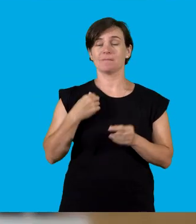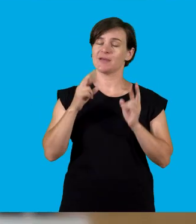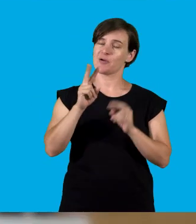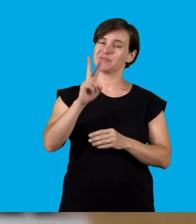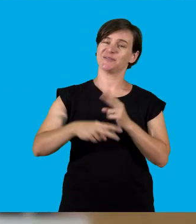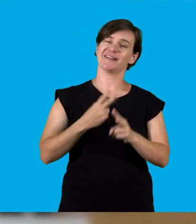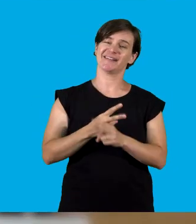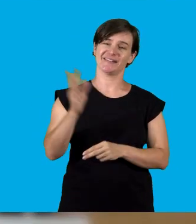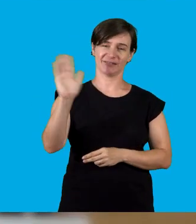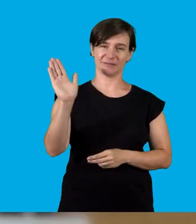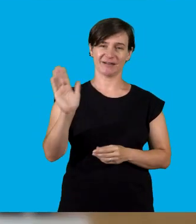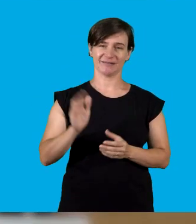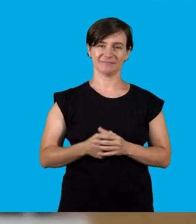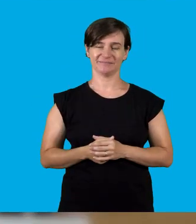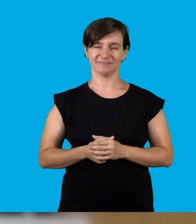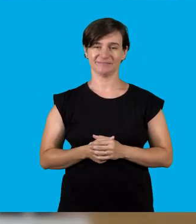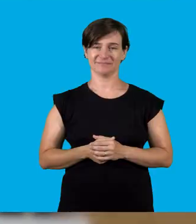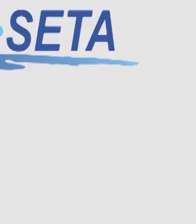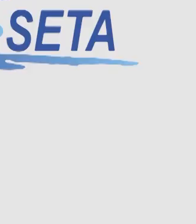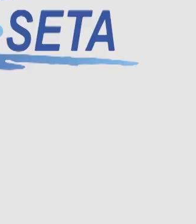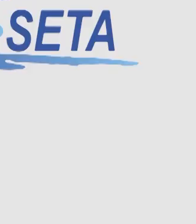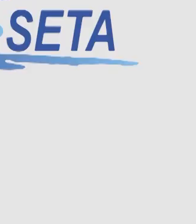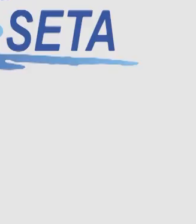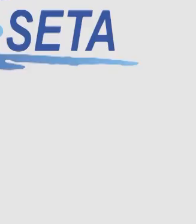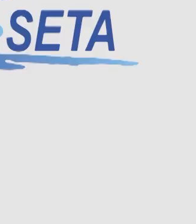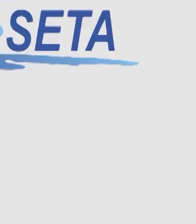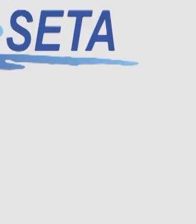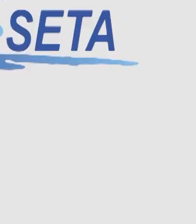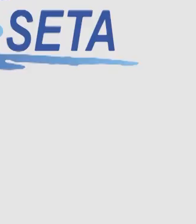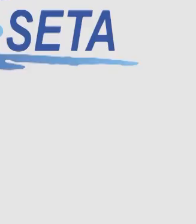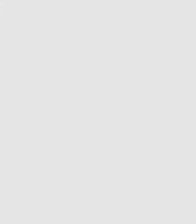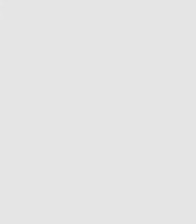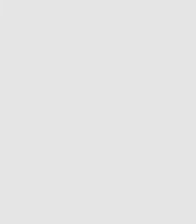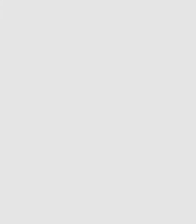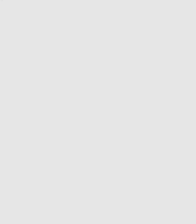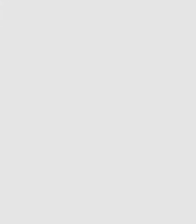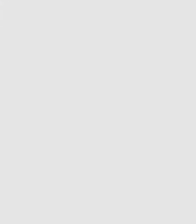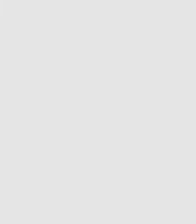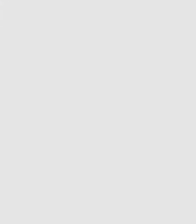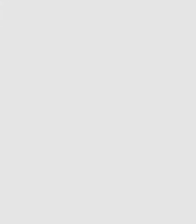I hope to see you again. Goodbye.